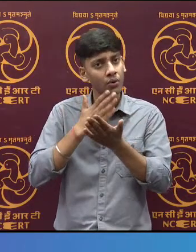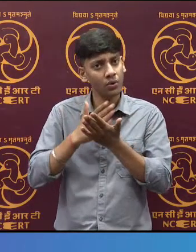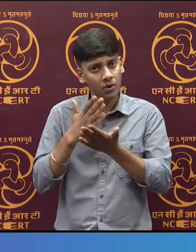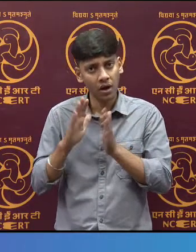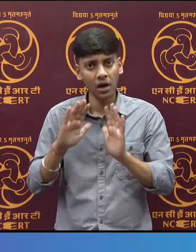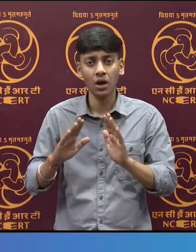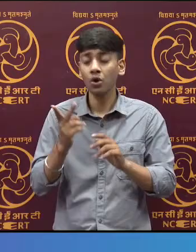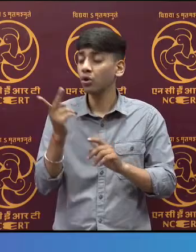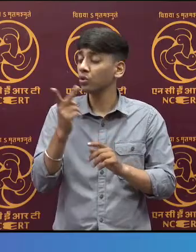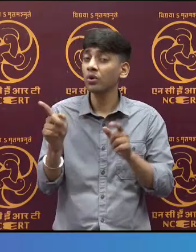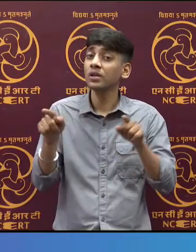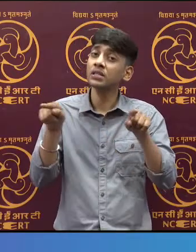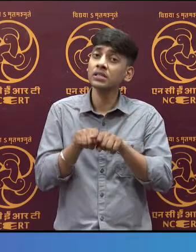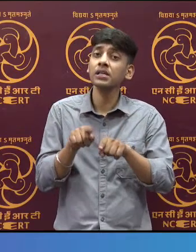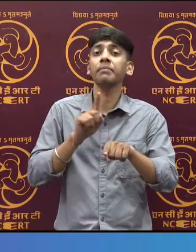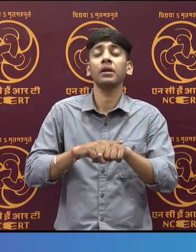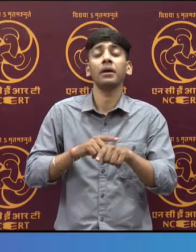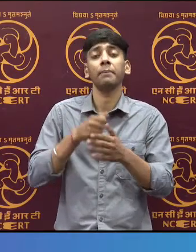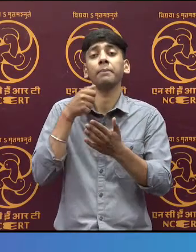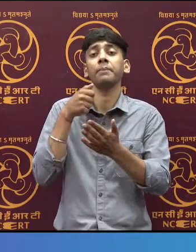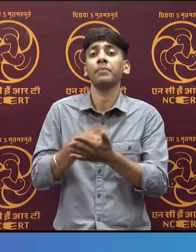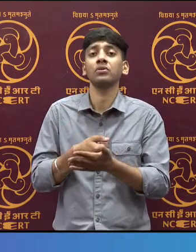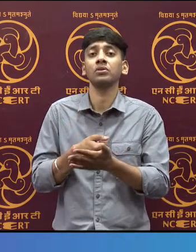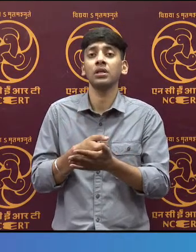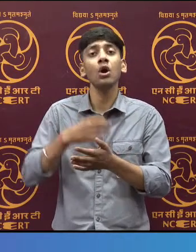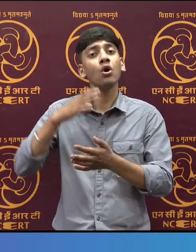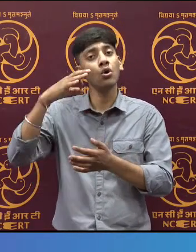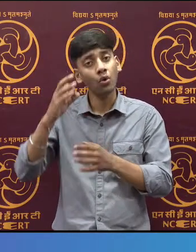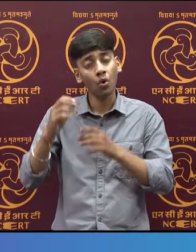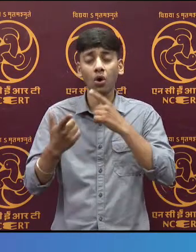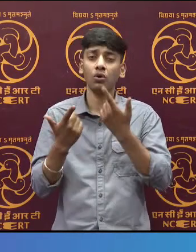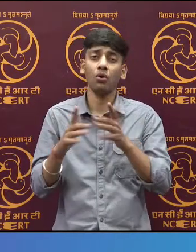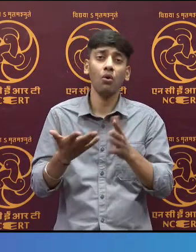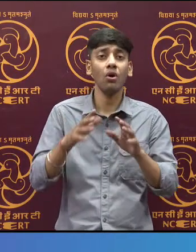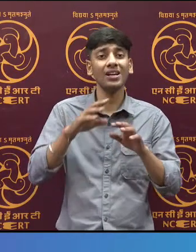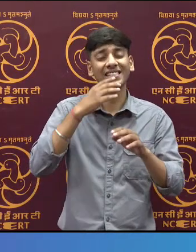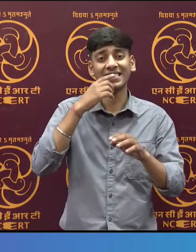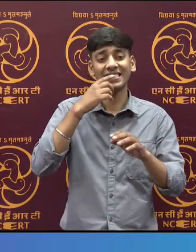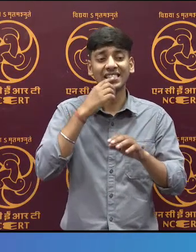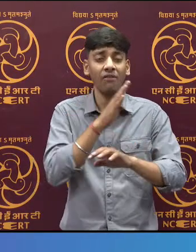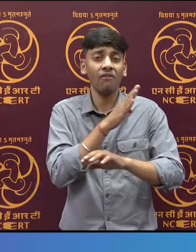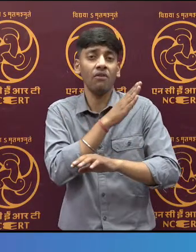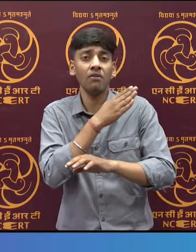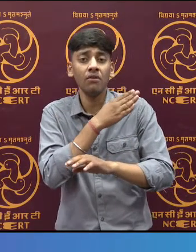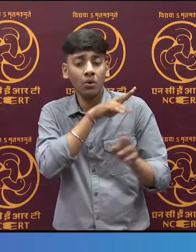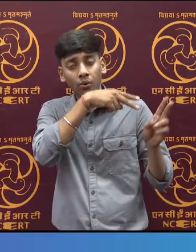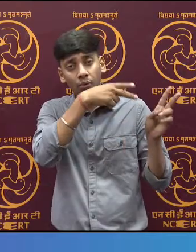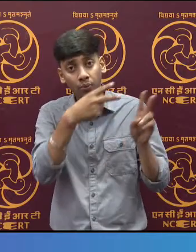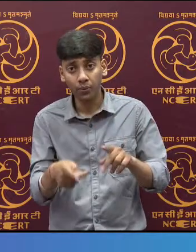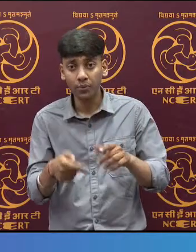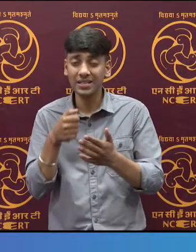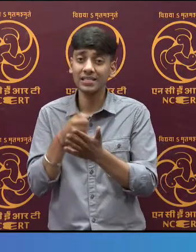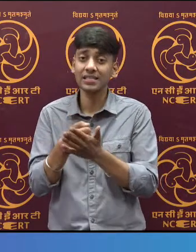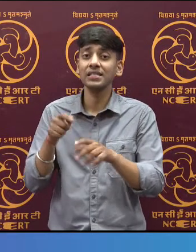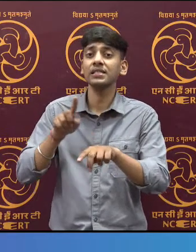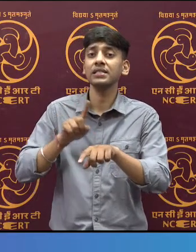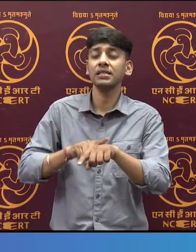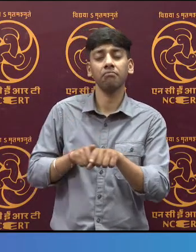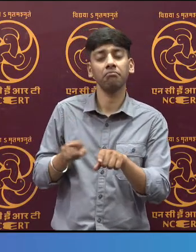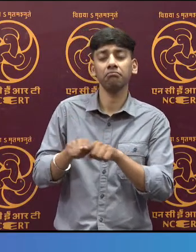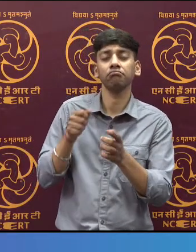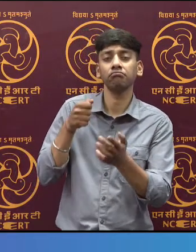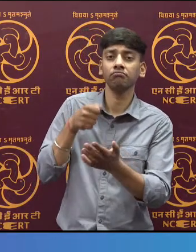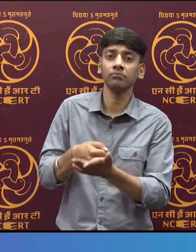the ground at the same time, because now they are under the gravitational force only. You force play a